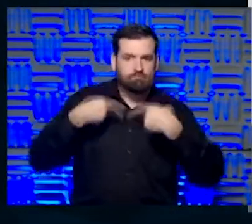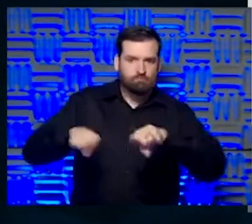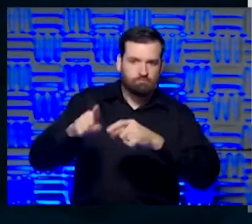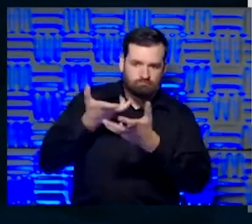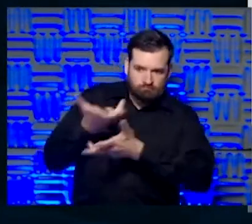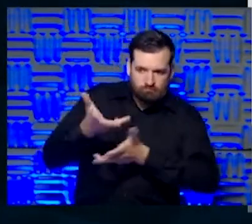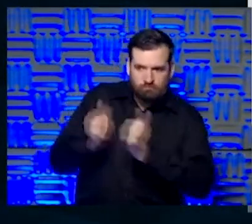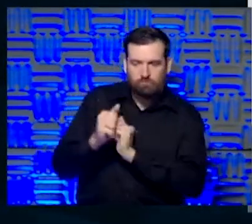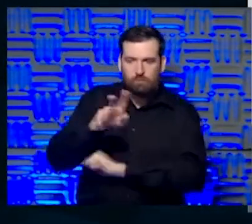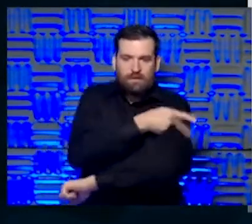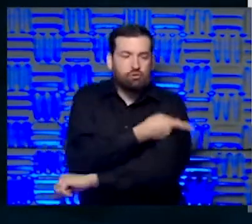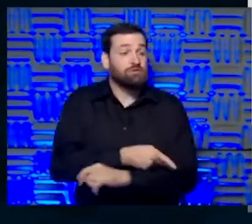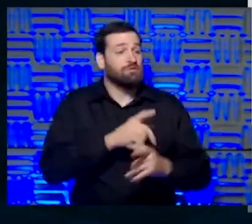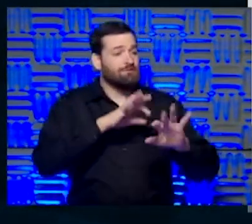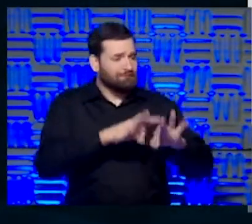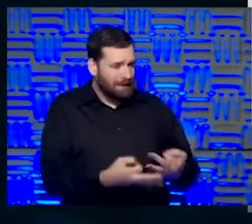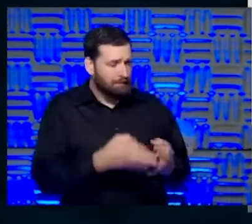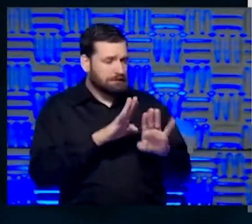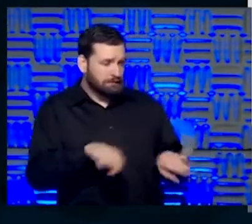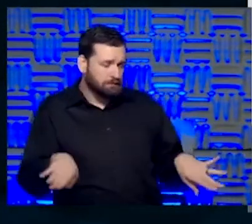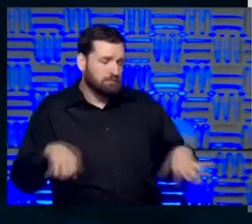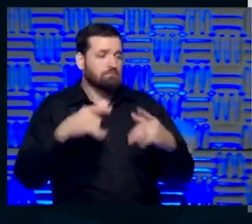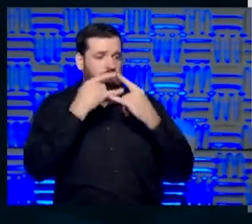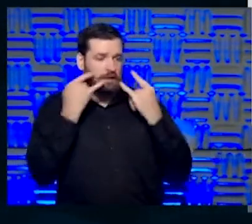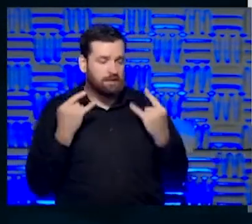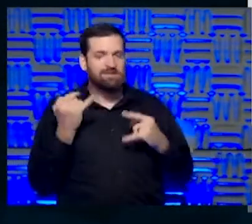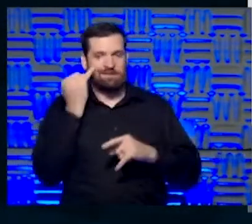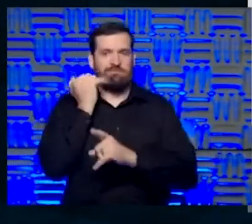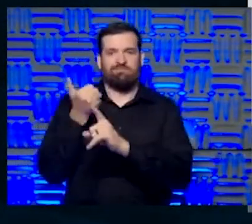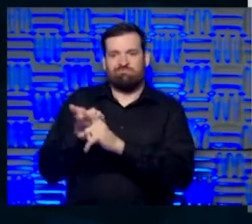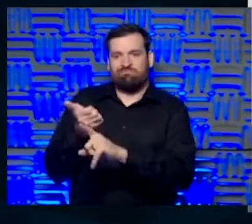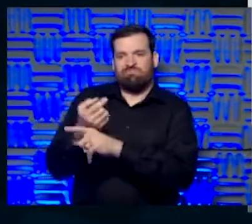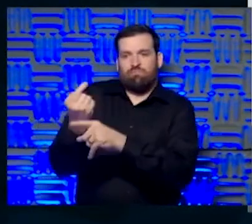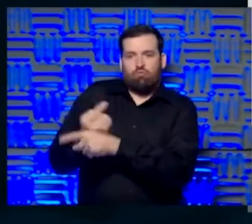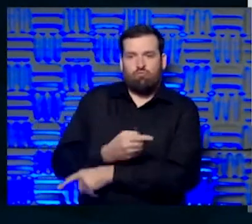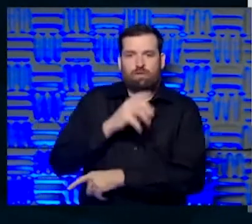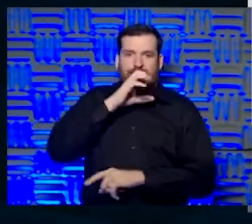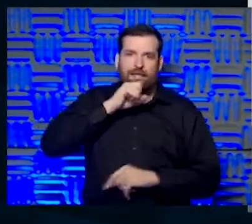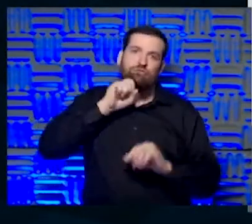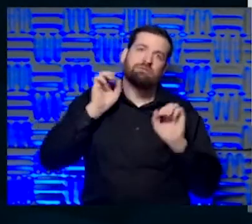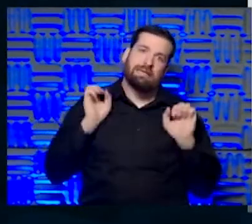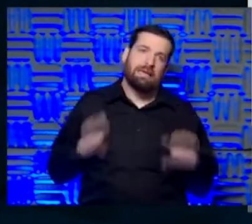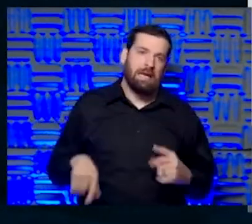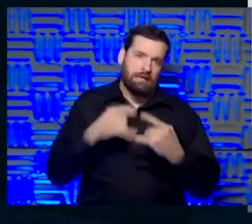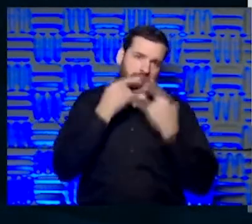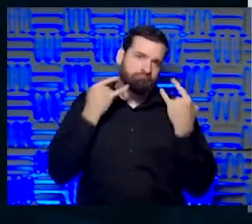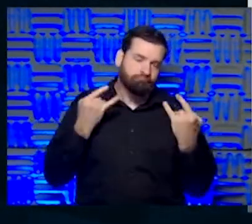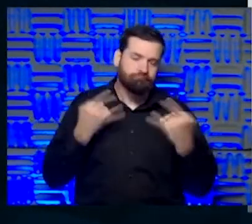families are also wearing masks, provided the patient is of age and also able to. I think this